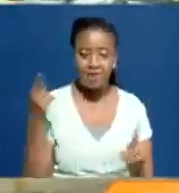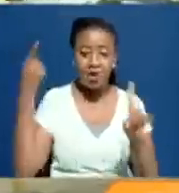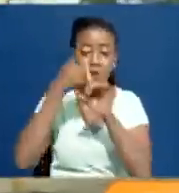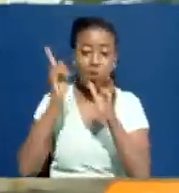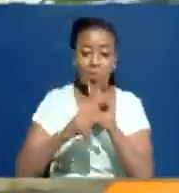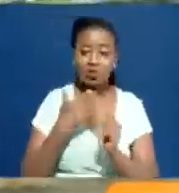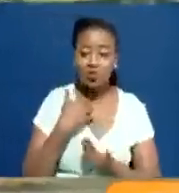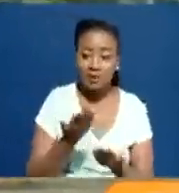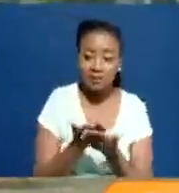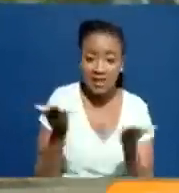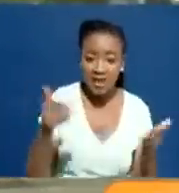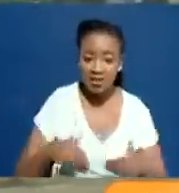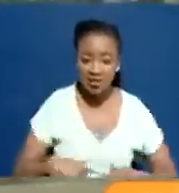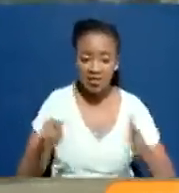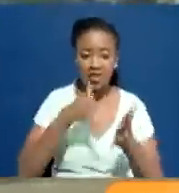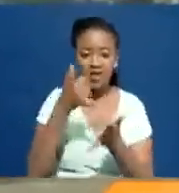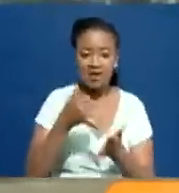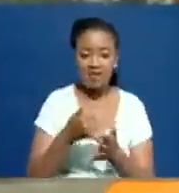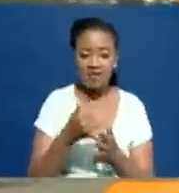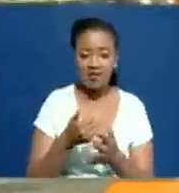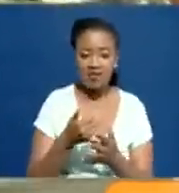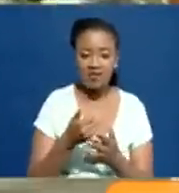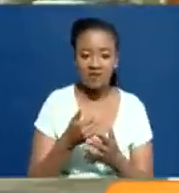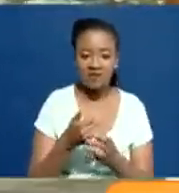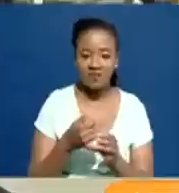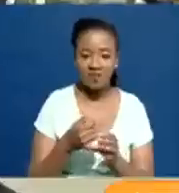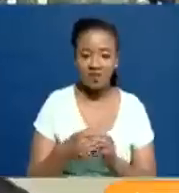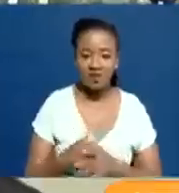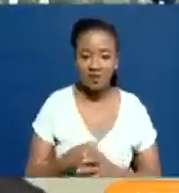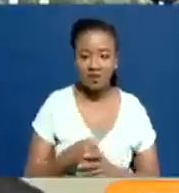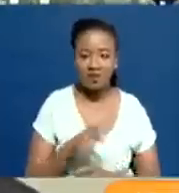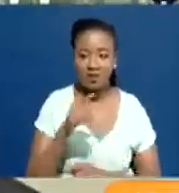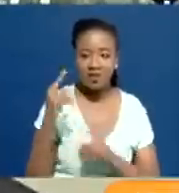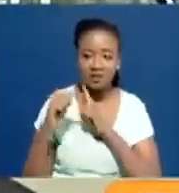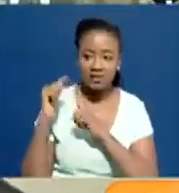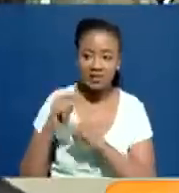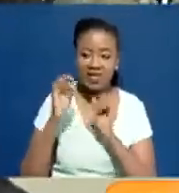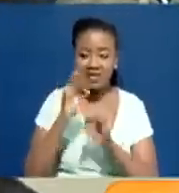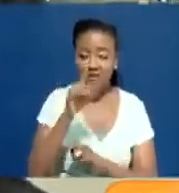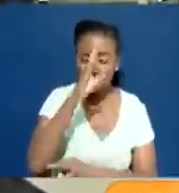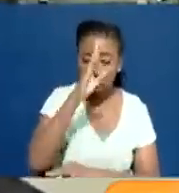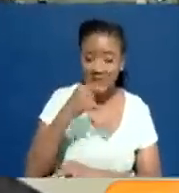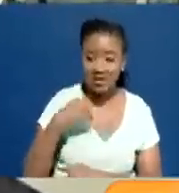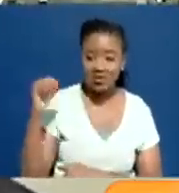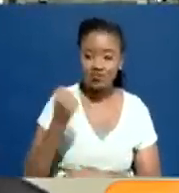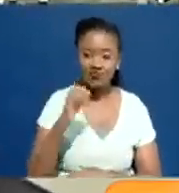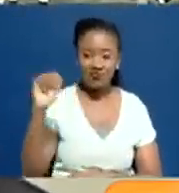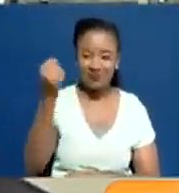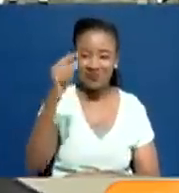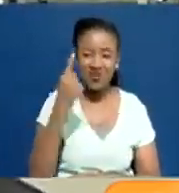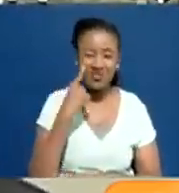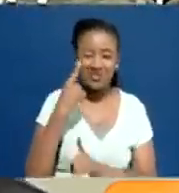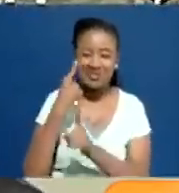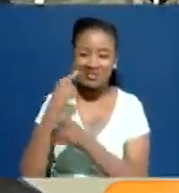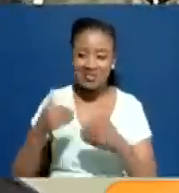to actually take part in what we are calling a content capture experience. Kama umetembea town on Sunday, utakutana nao vijana wakipiga